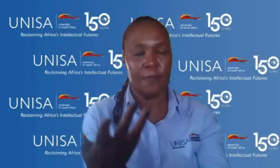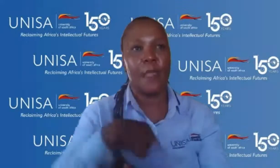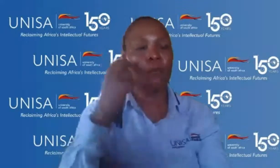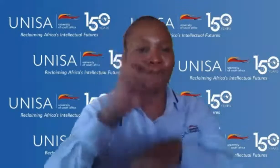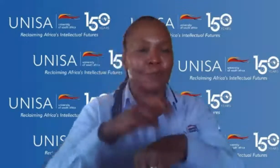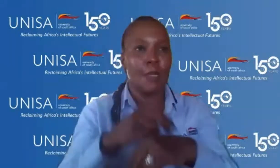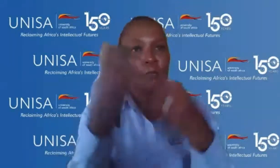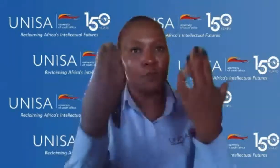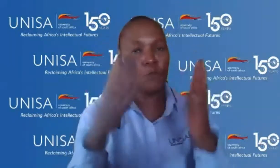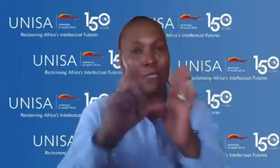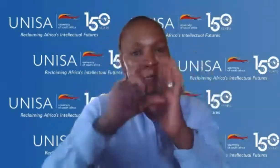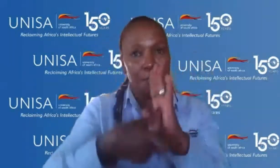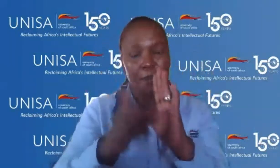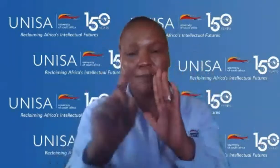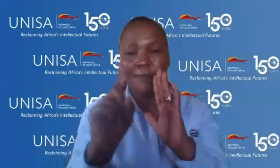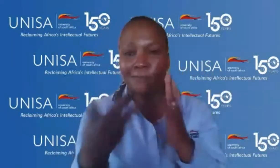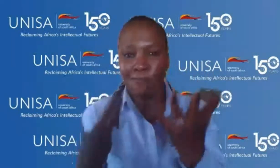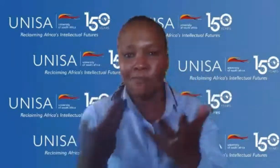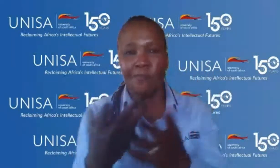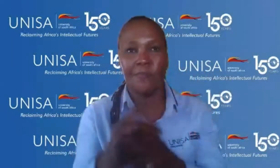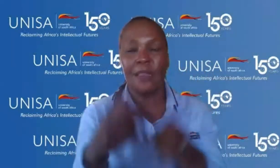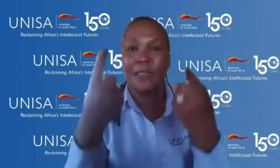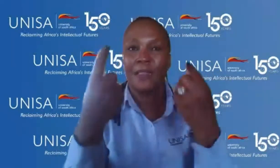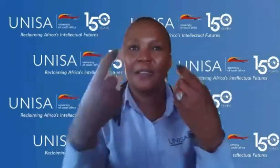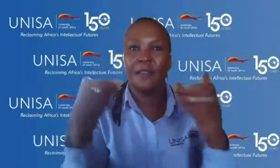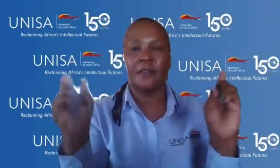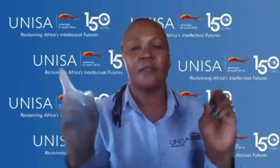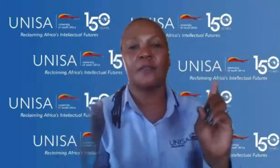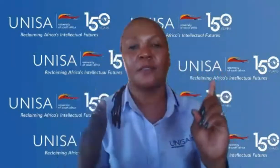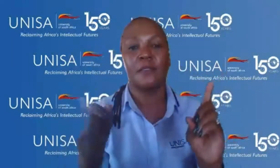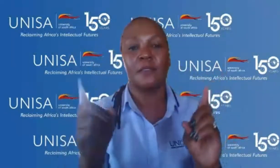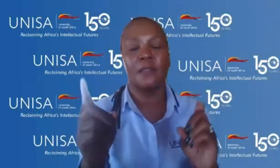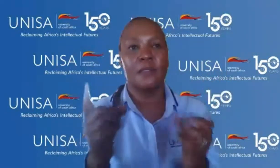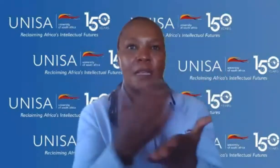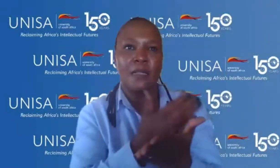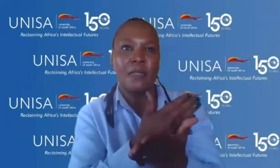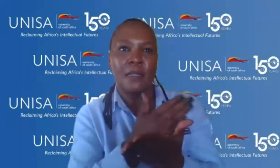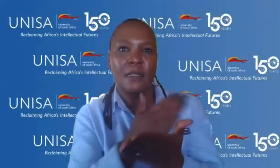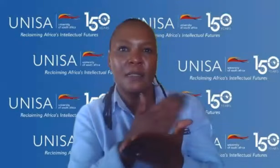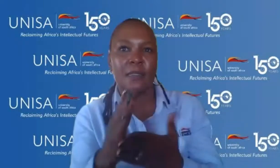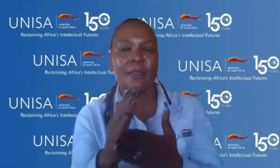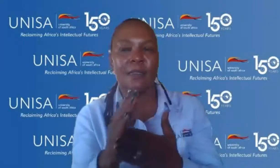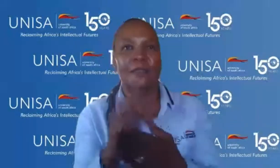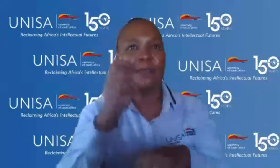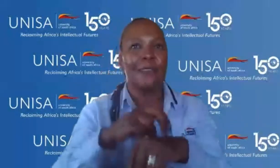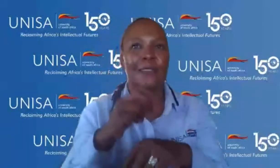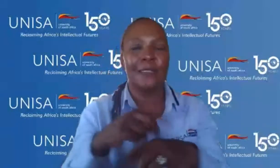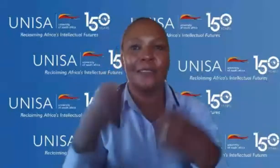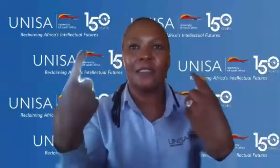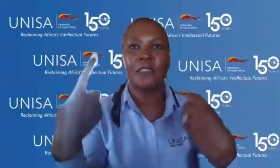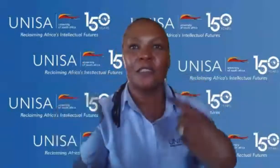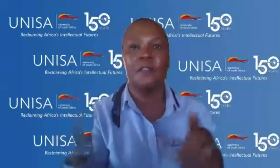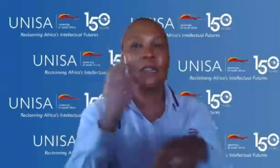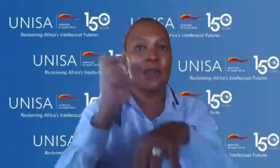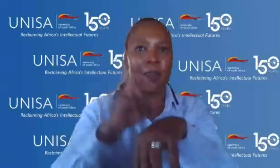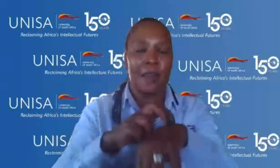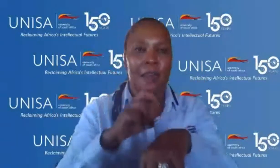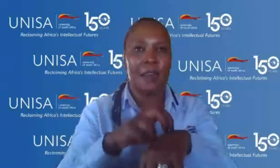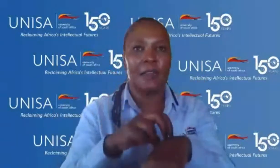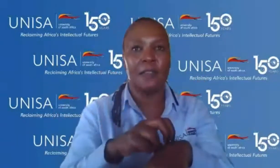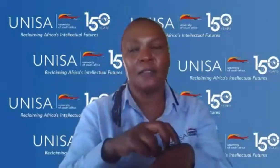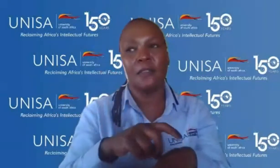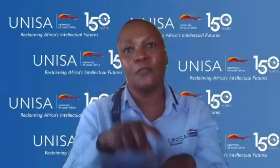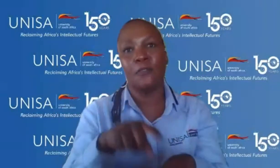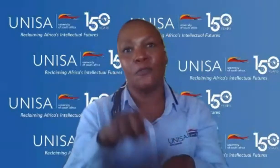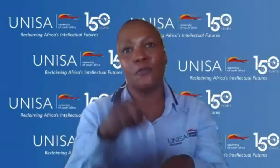with disabilities, they differ. Some require different needs and you require a certain needs. So it is always best